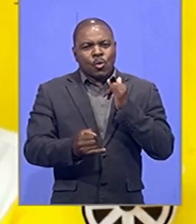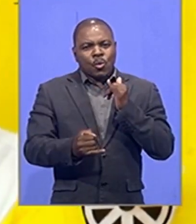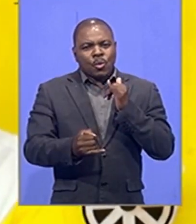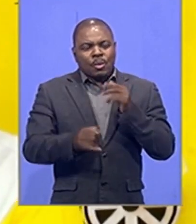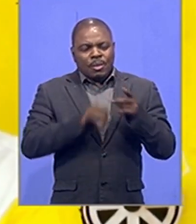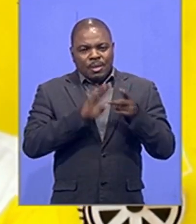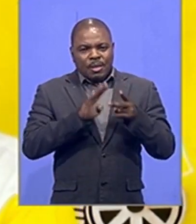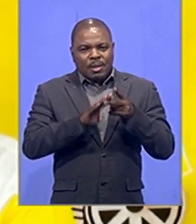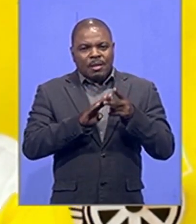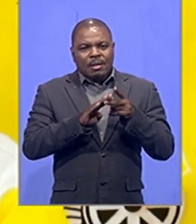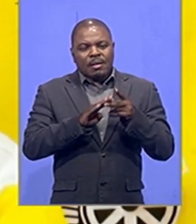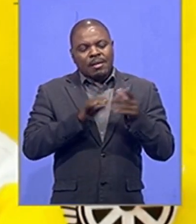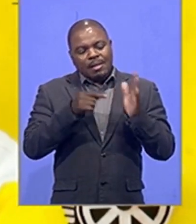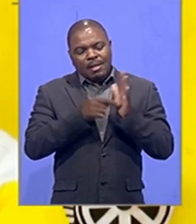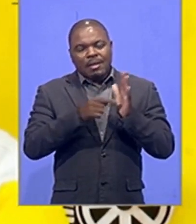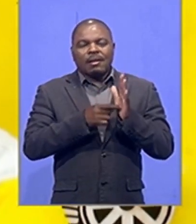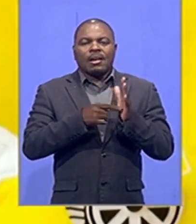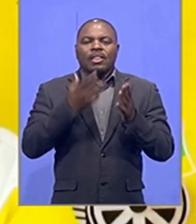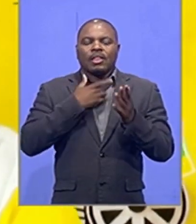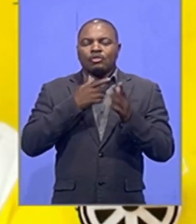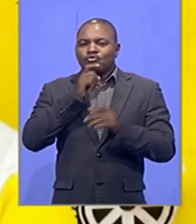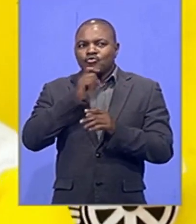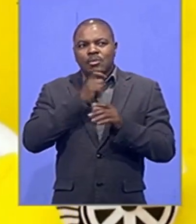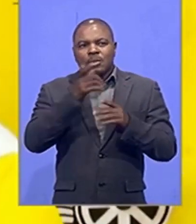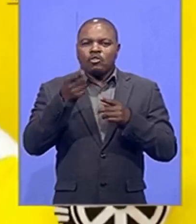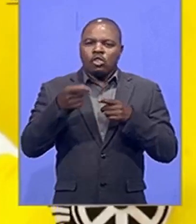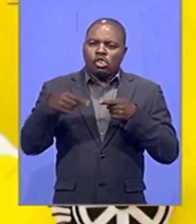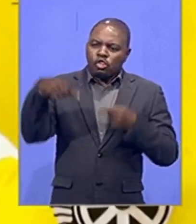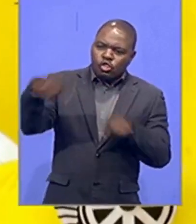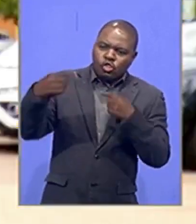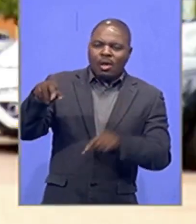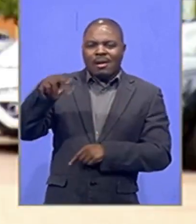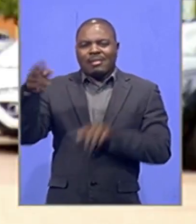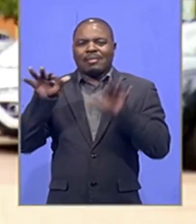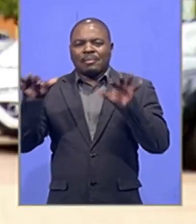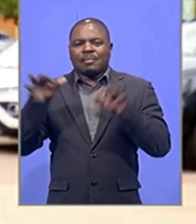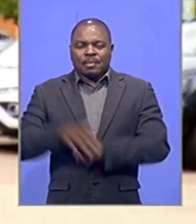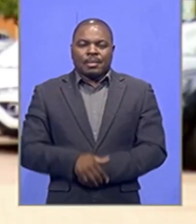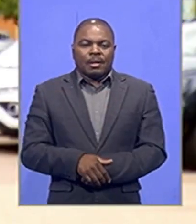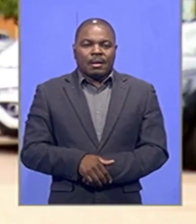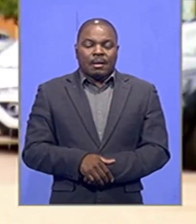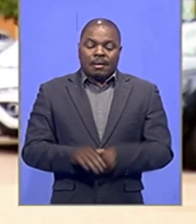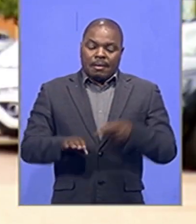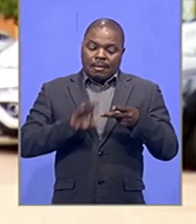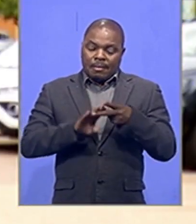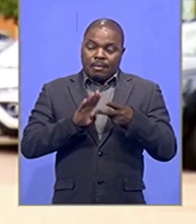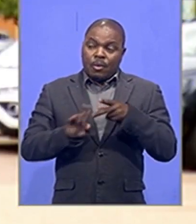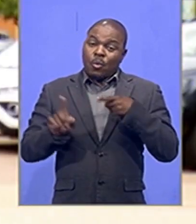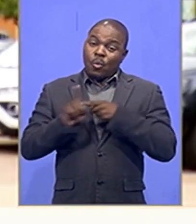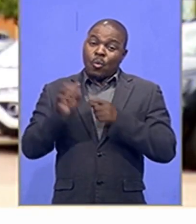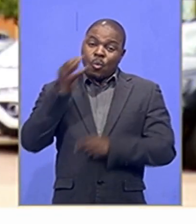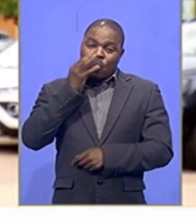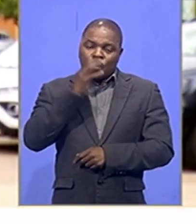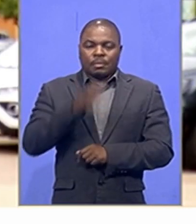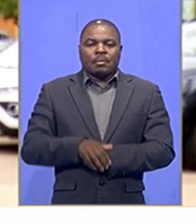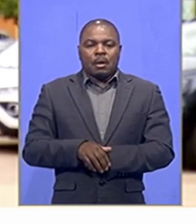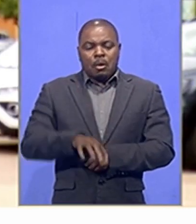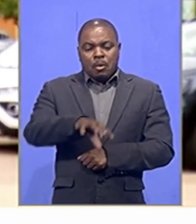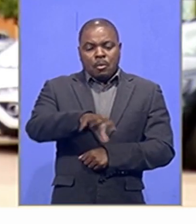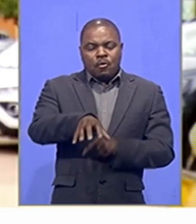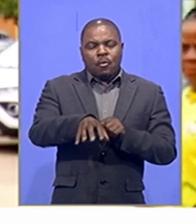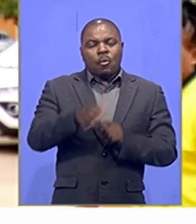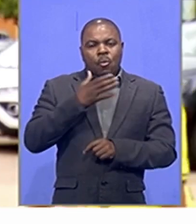bo šomišwa go lwantšha le batho ba e leng gore ba bang ba ba sa kwannago. Mathabata ka go le lengwe o re profense e ipiletša gore go be le maloko